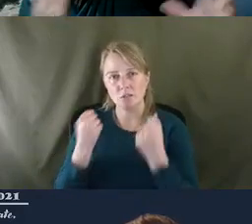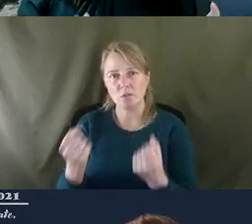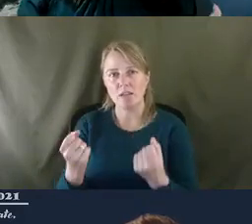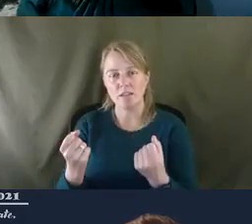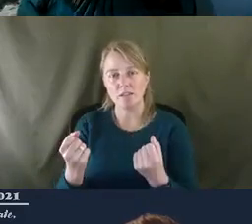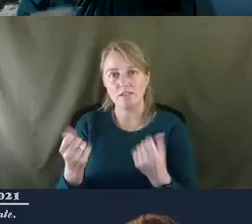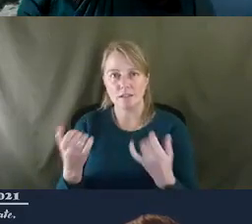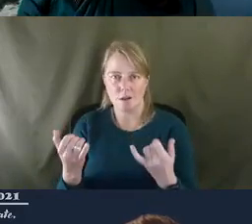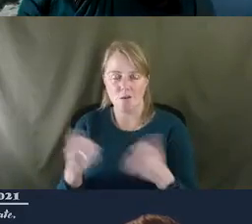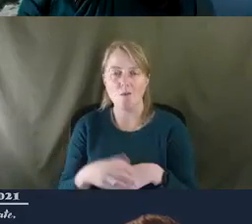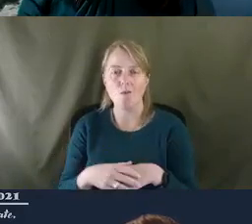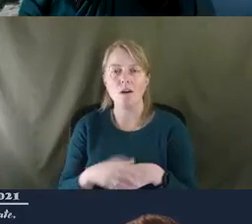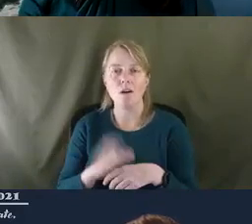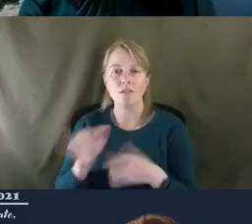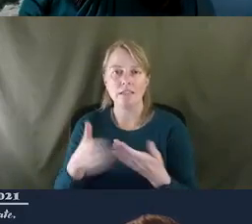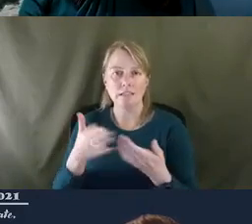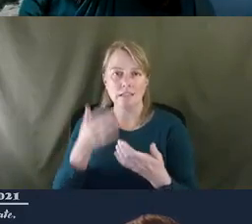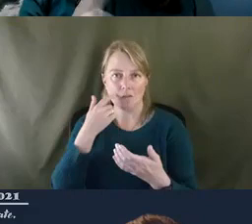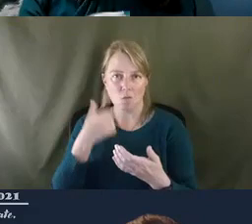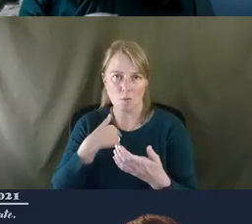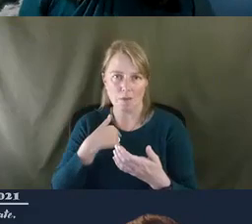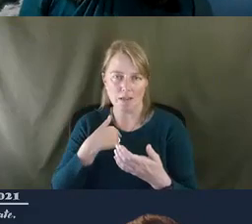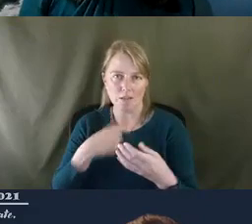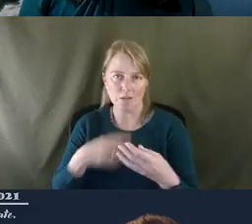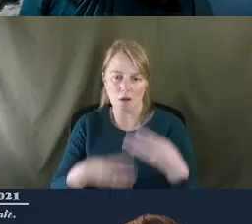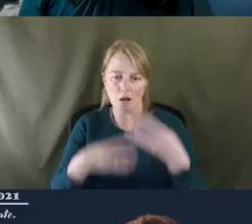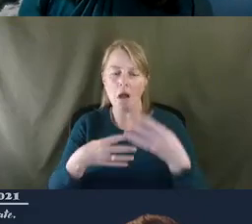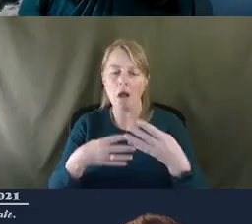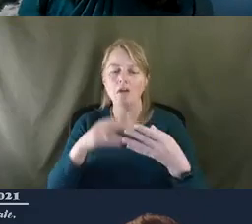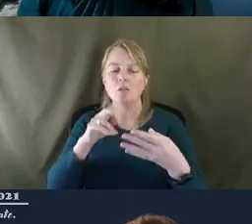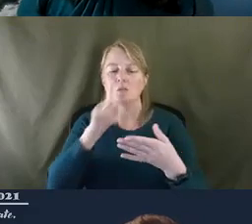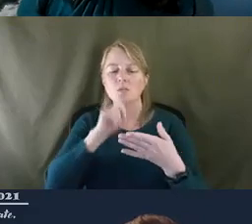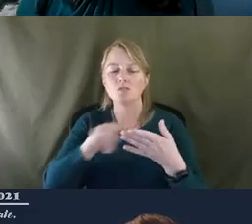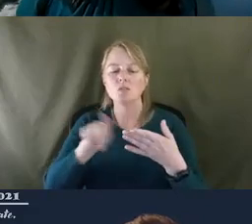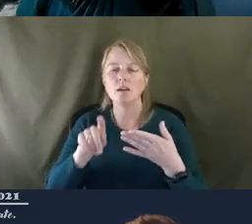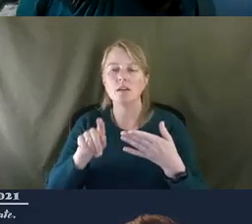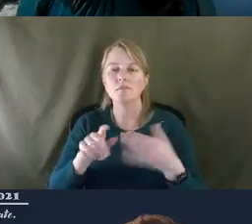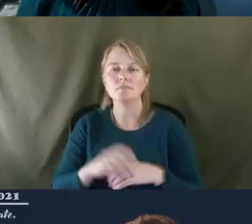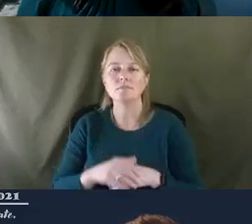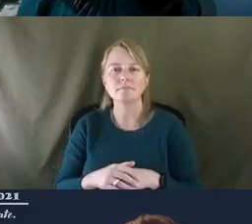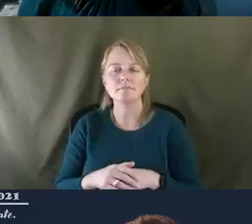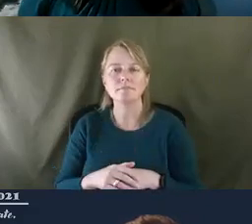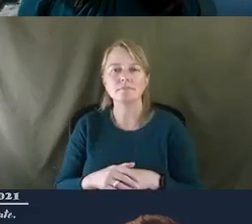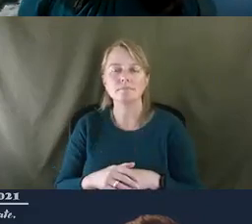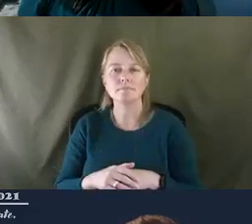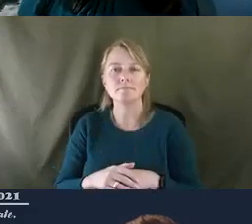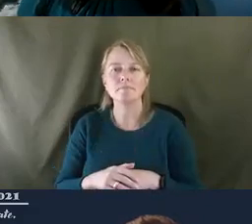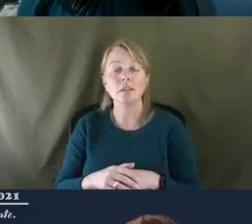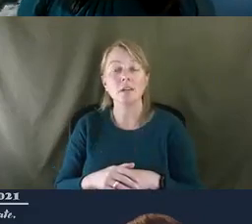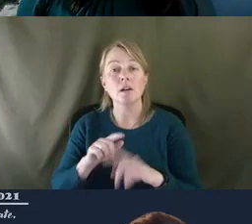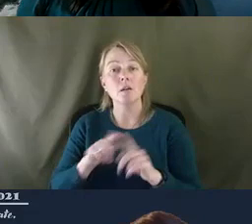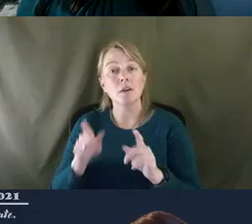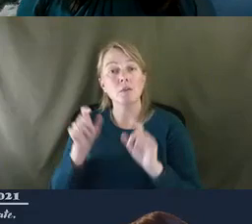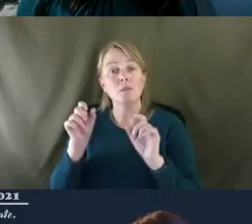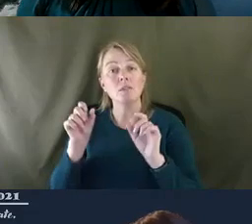point. So that's easy for me to pull and check out. As far as there are programs